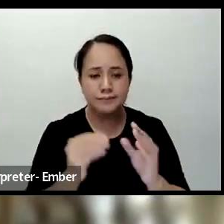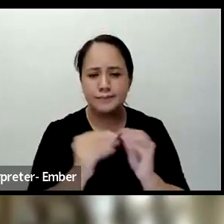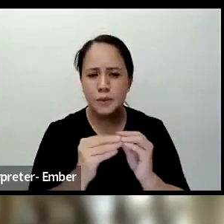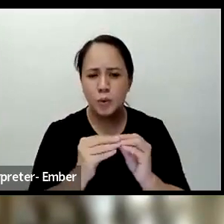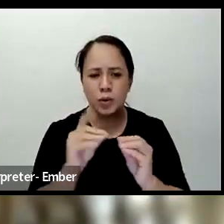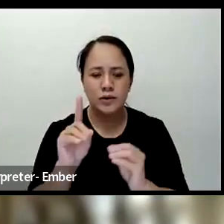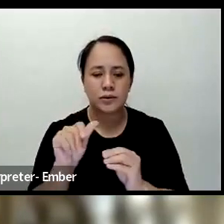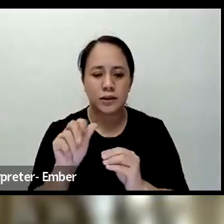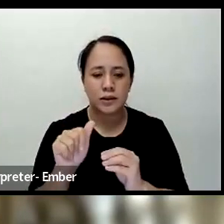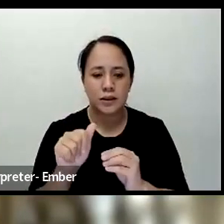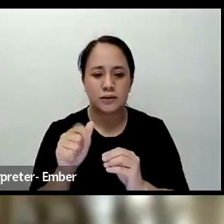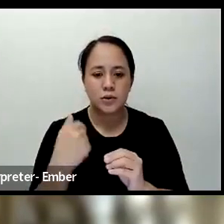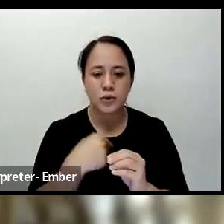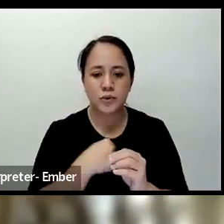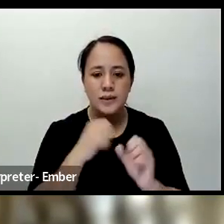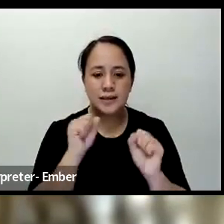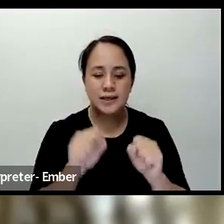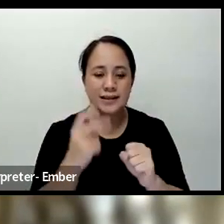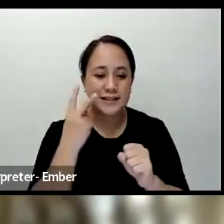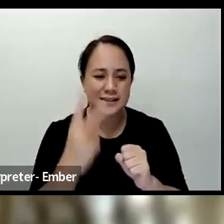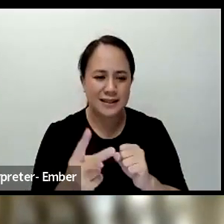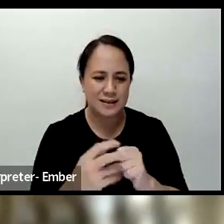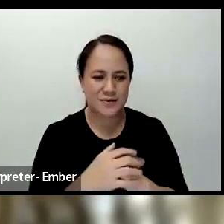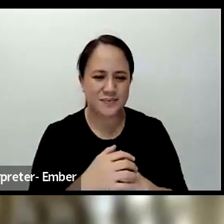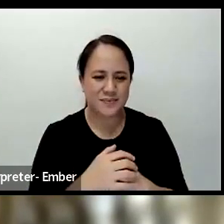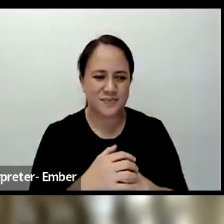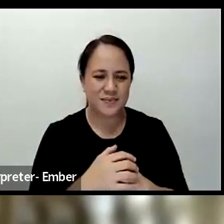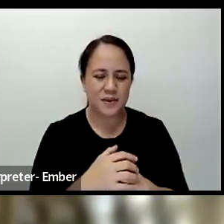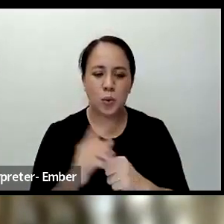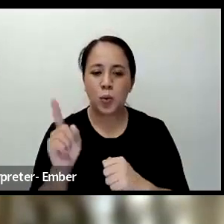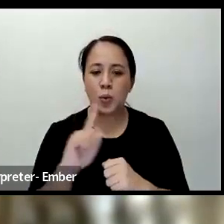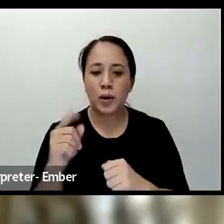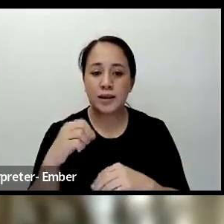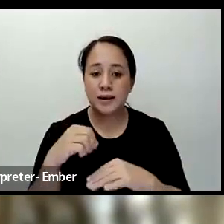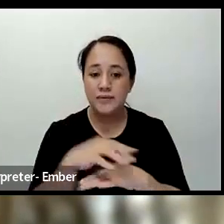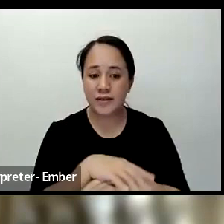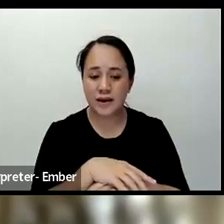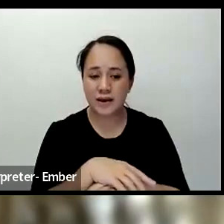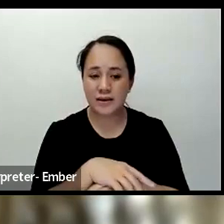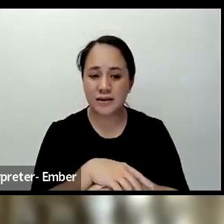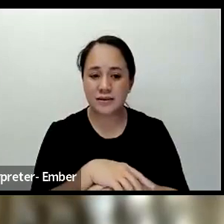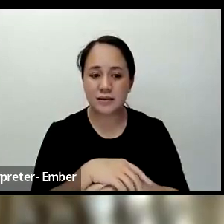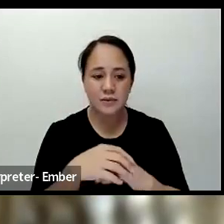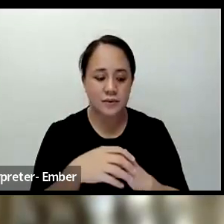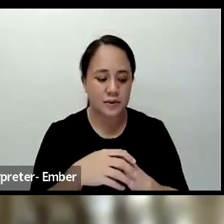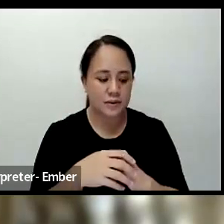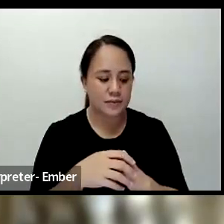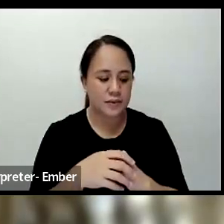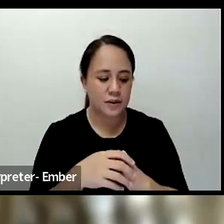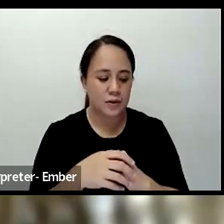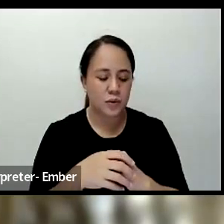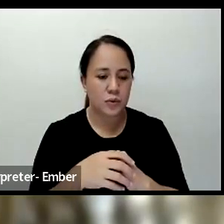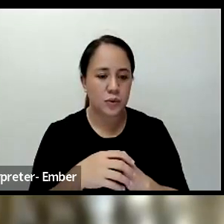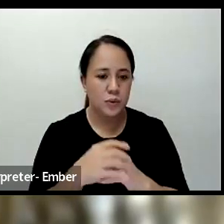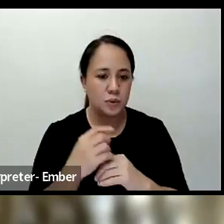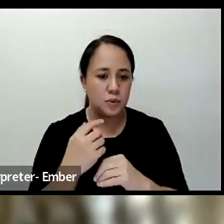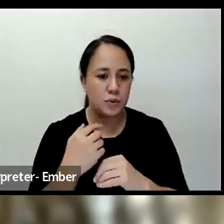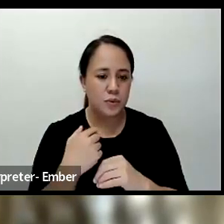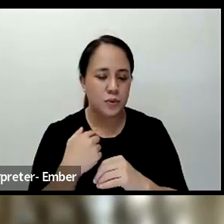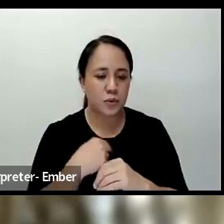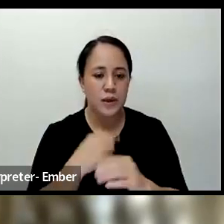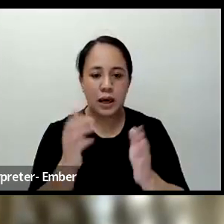data so that we can see, what would be the effect or implications of this. So I would like to ask, the